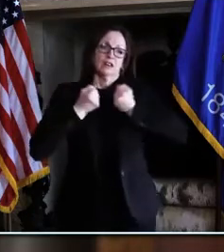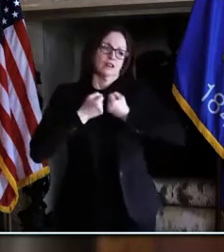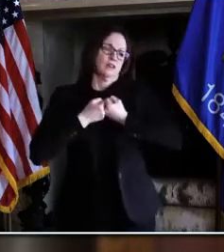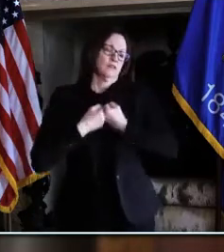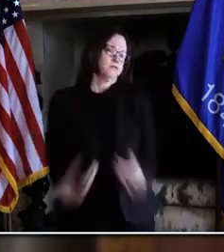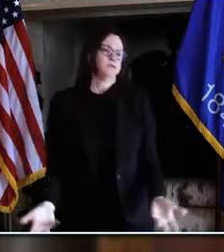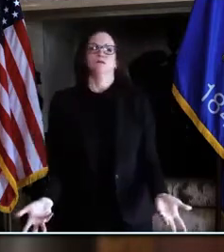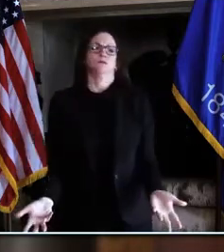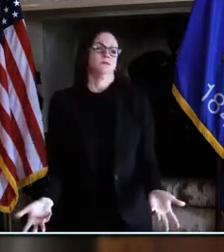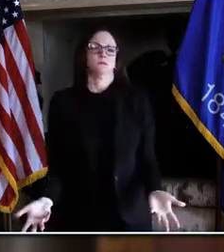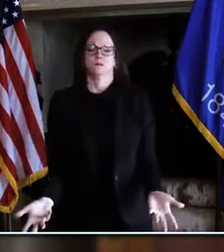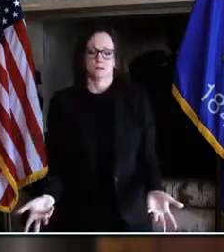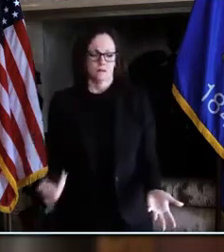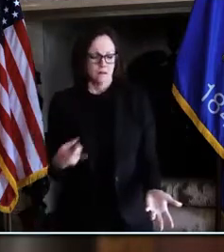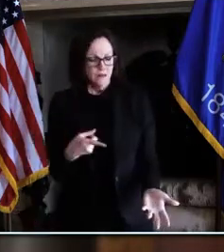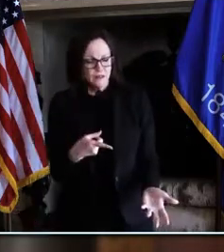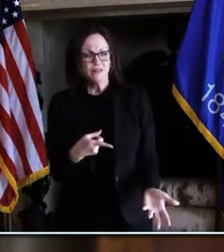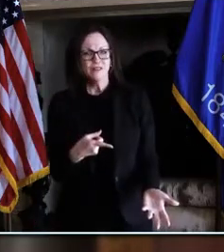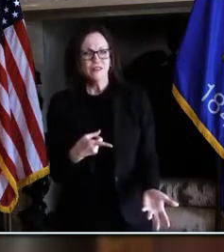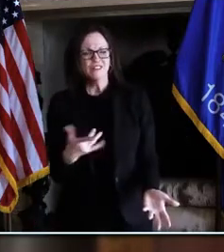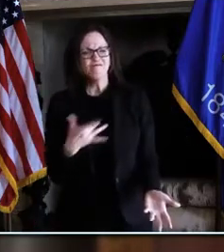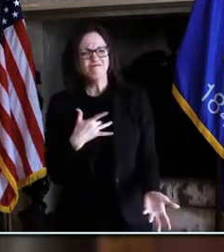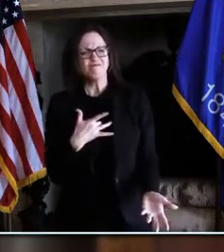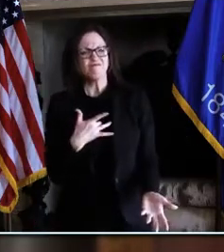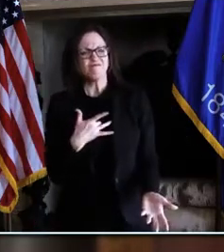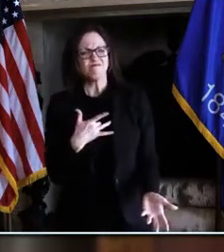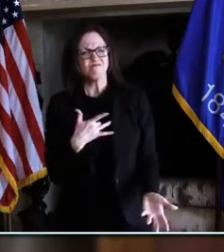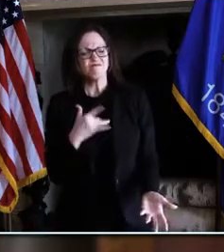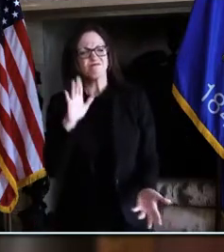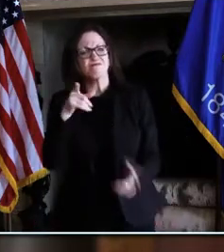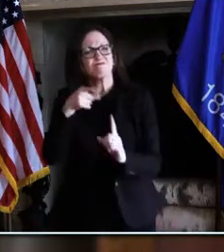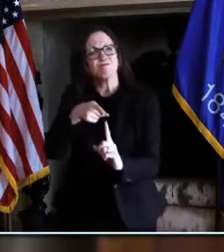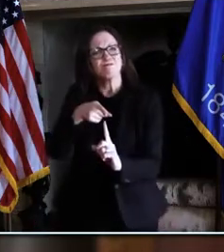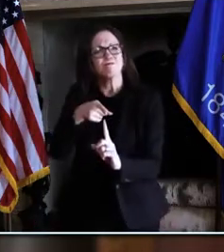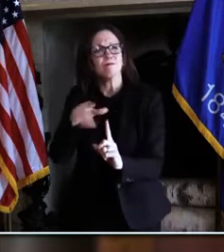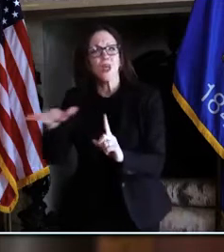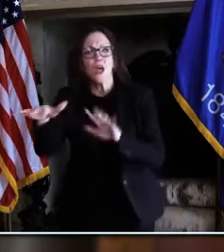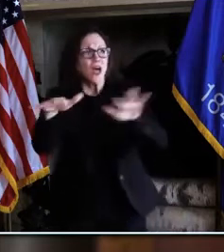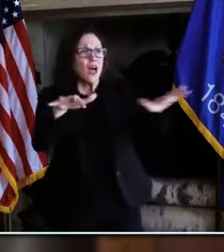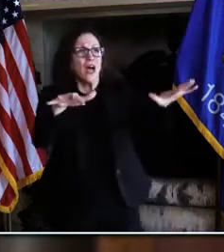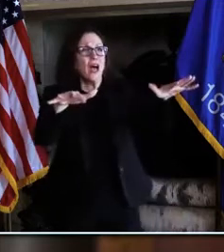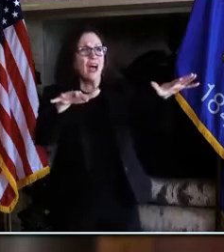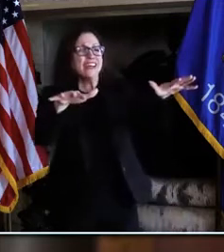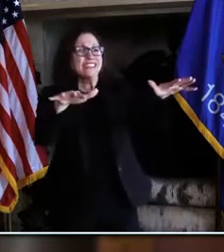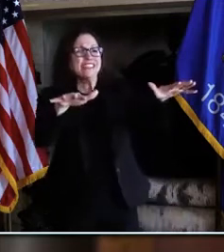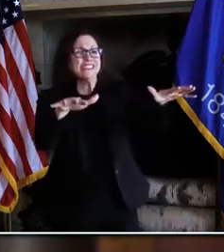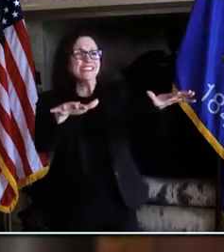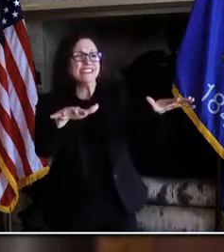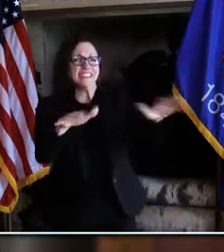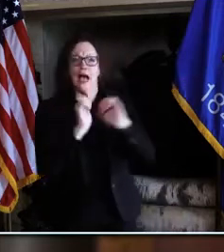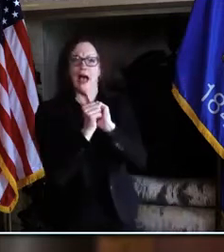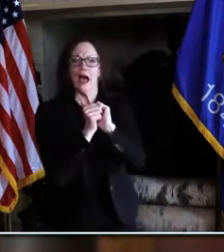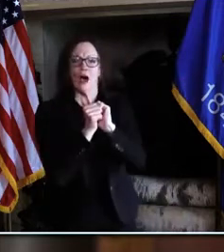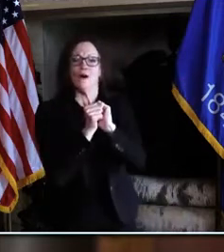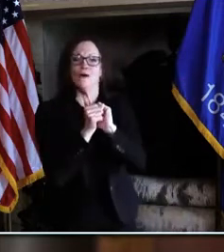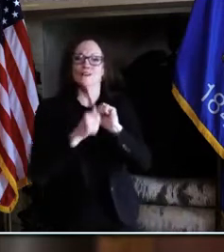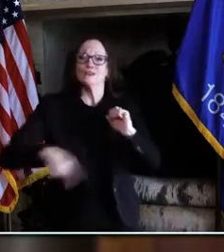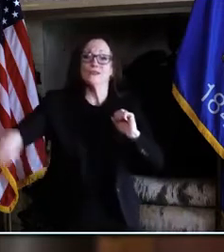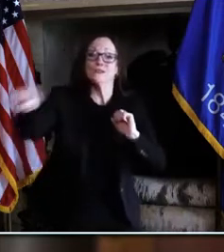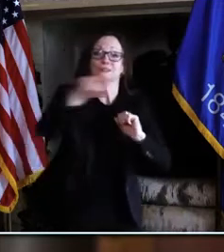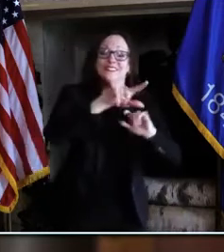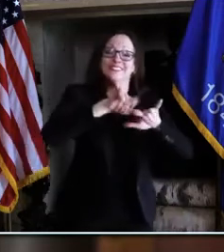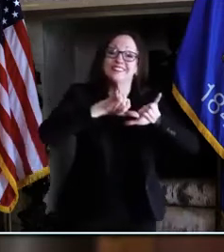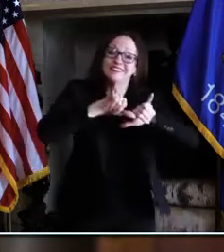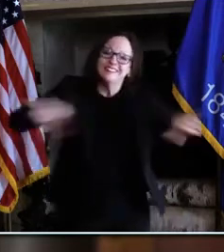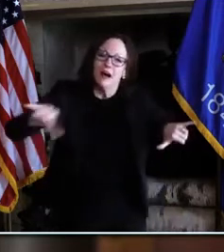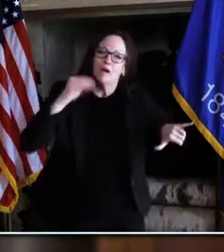you, stay at home. We have to stop this virus from spreading any further. Limiting your